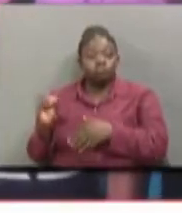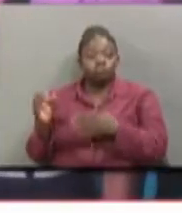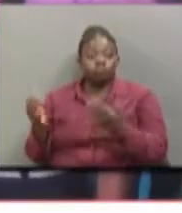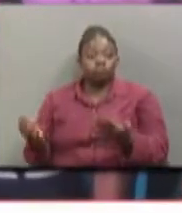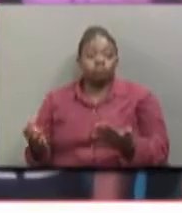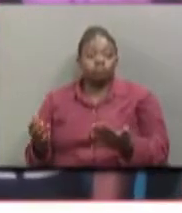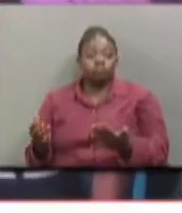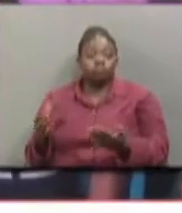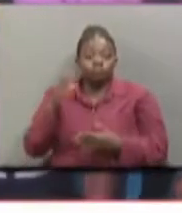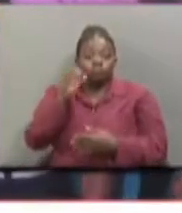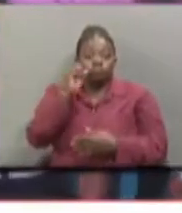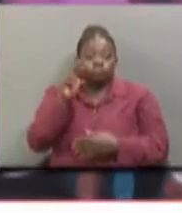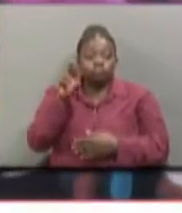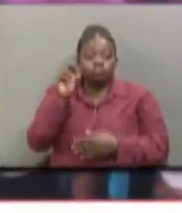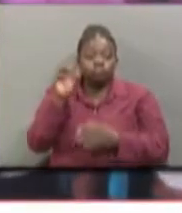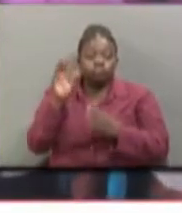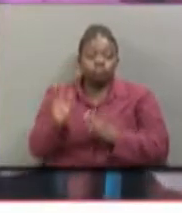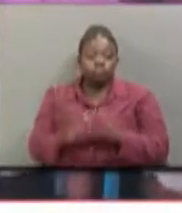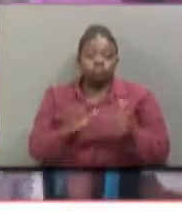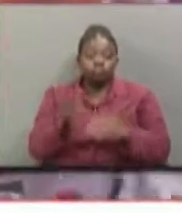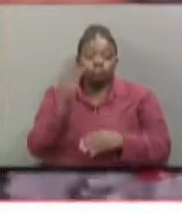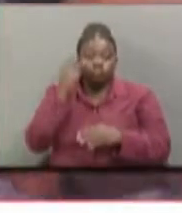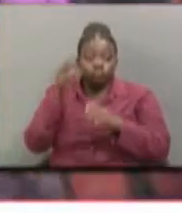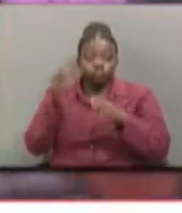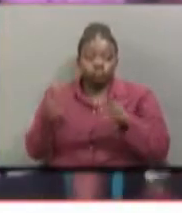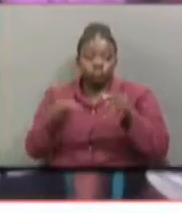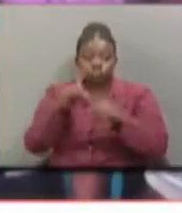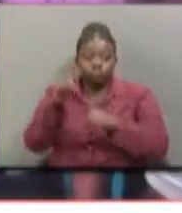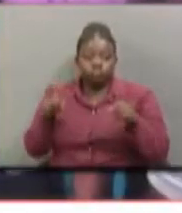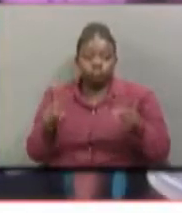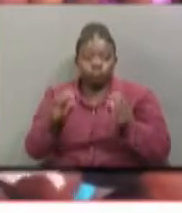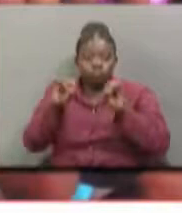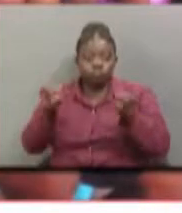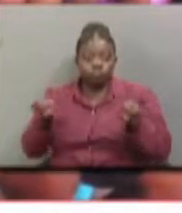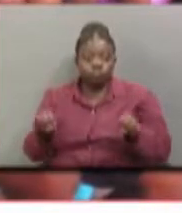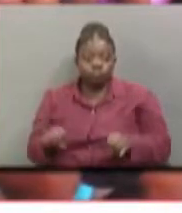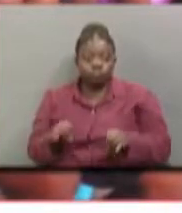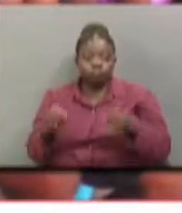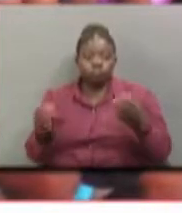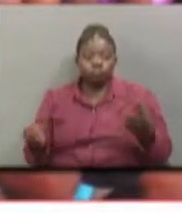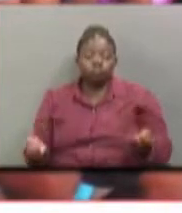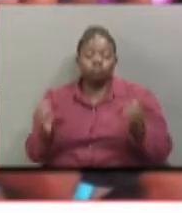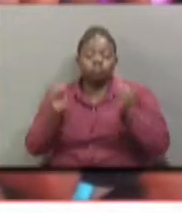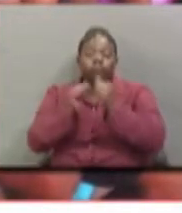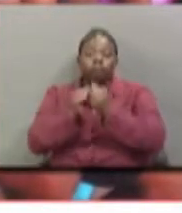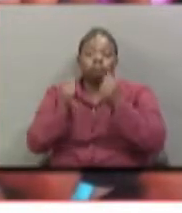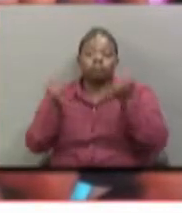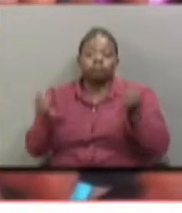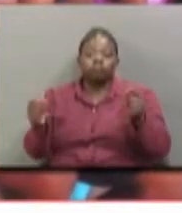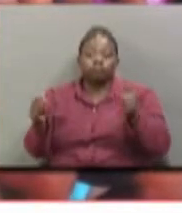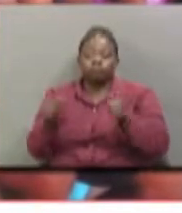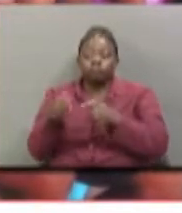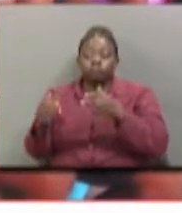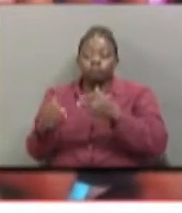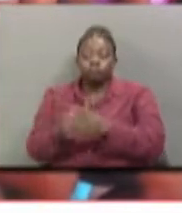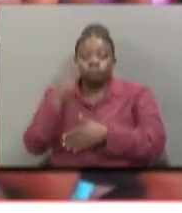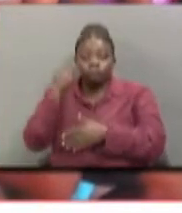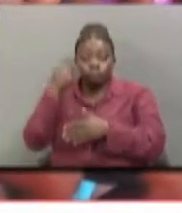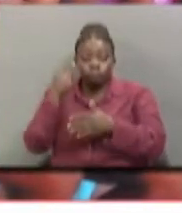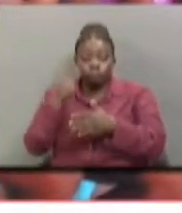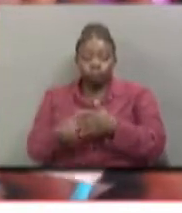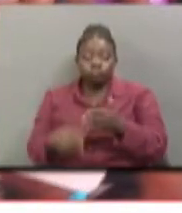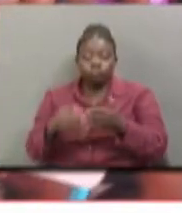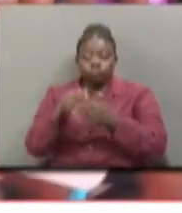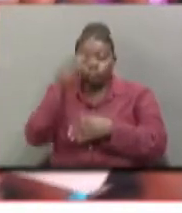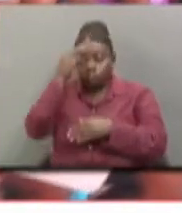Namaganda akuliddemu enteekateeka asimye Vision Group olw'ebibuuzo by'okwegezaamu ebifulumira mu lupapula lwa Bukedde ne New Vision kyagambye nti kiyamba